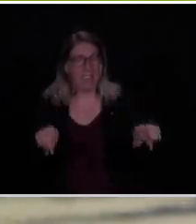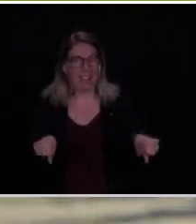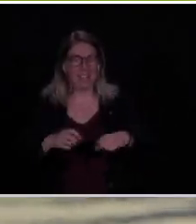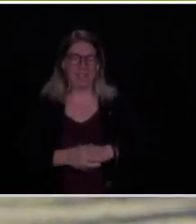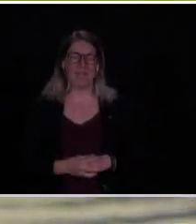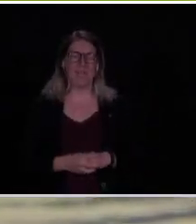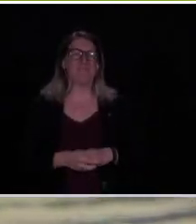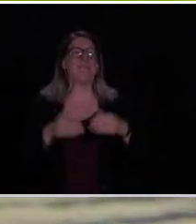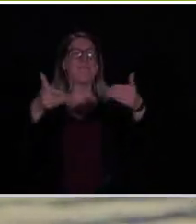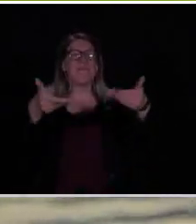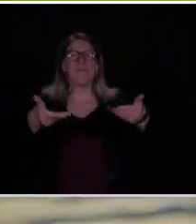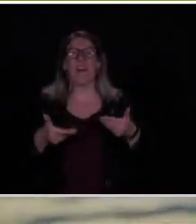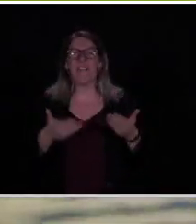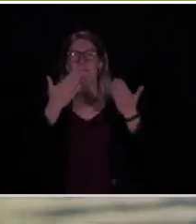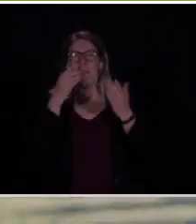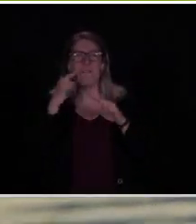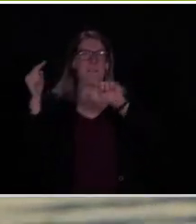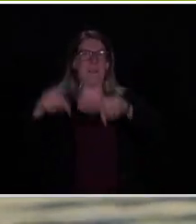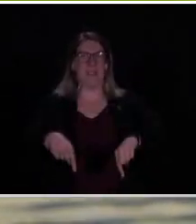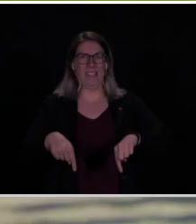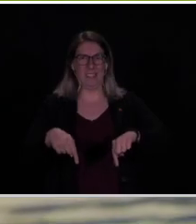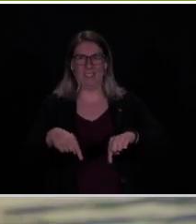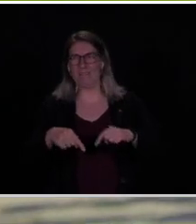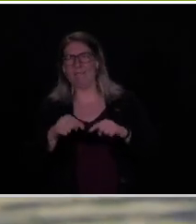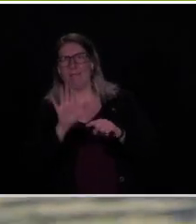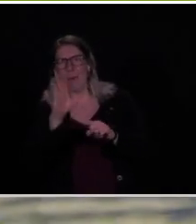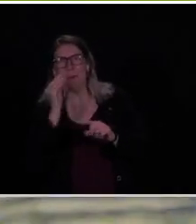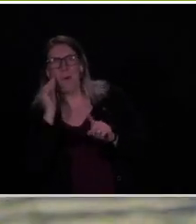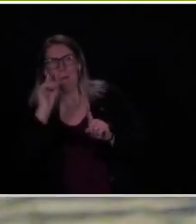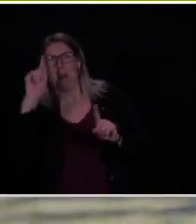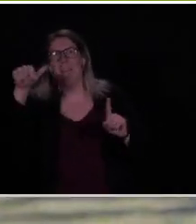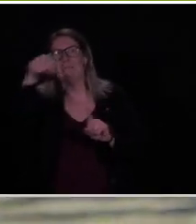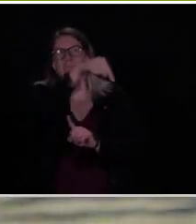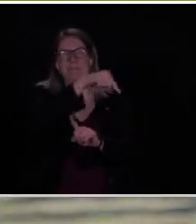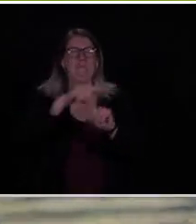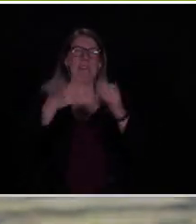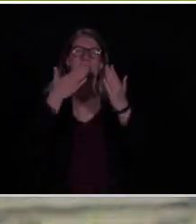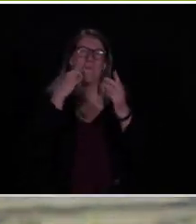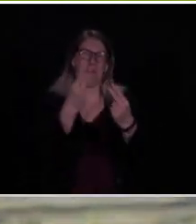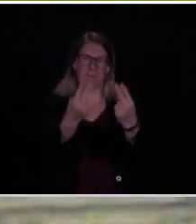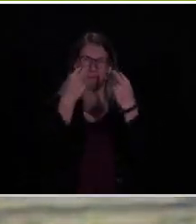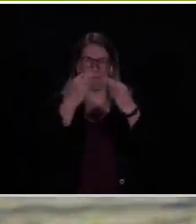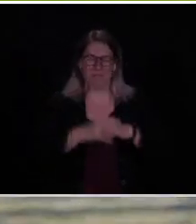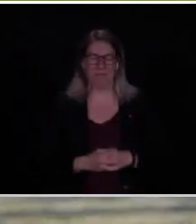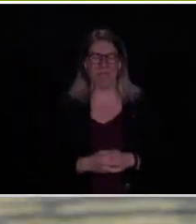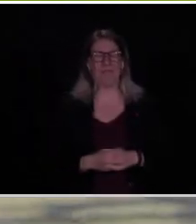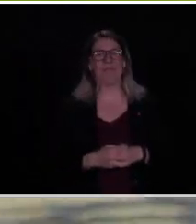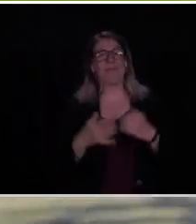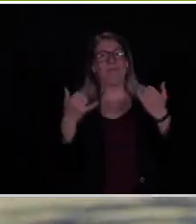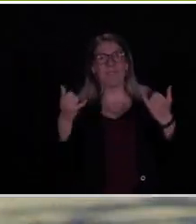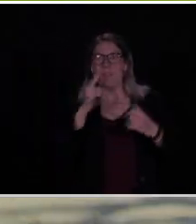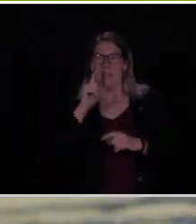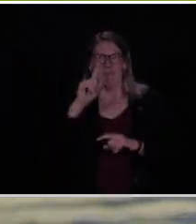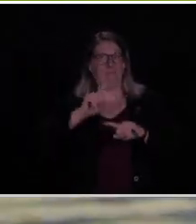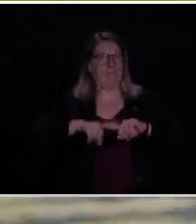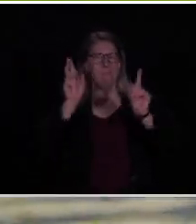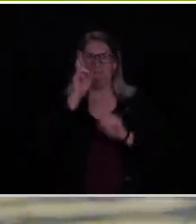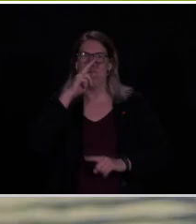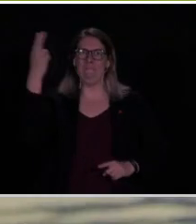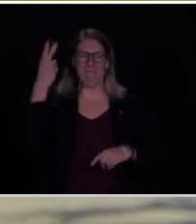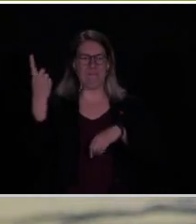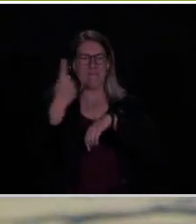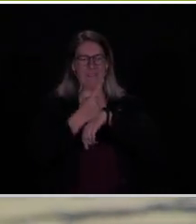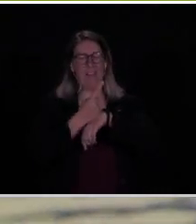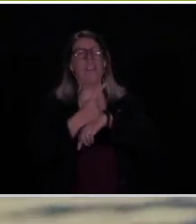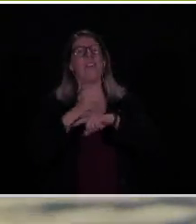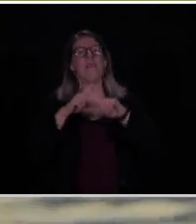So welcome and thank you for being here, wherever you are. On this unusual Canada Day then, let's begin with an unusual, though